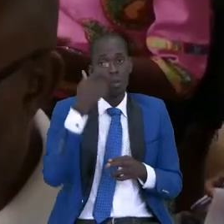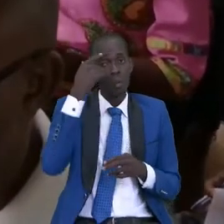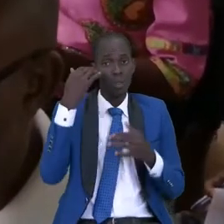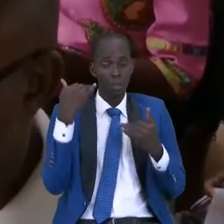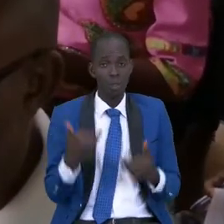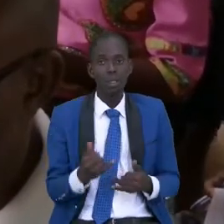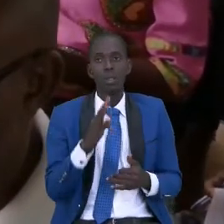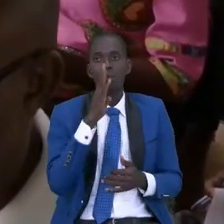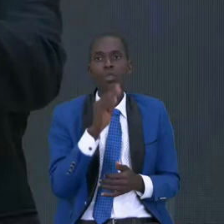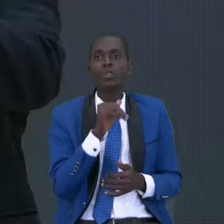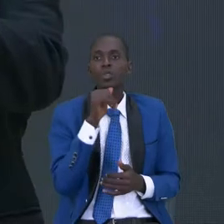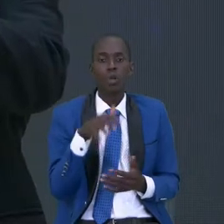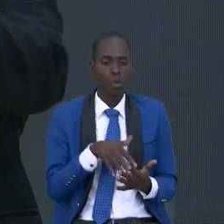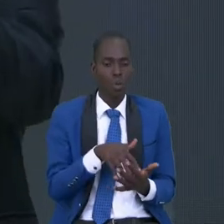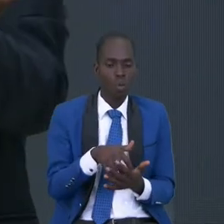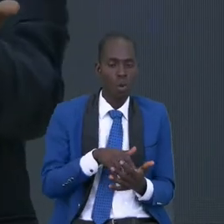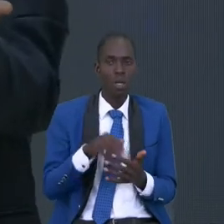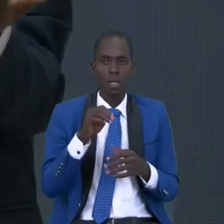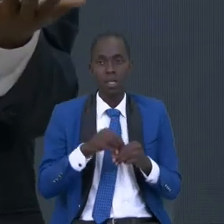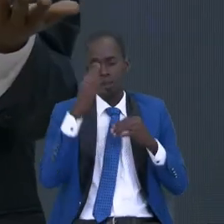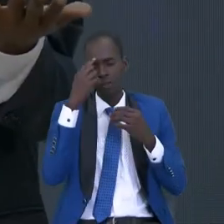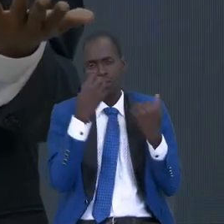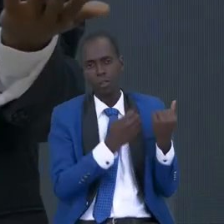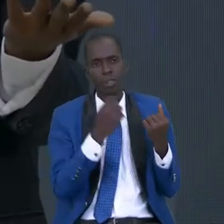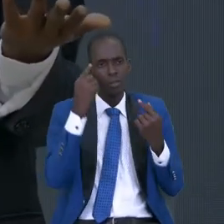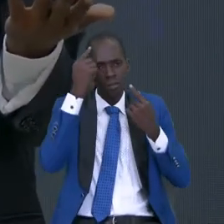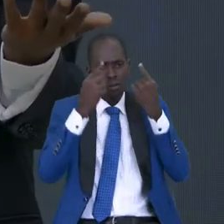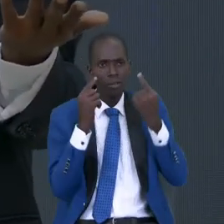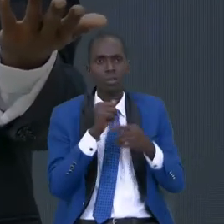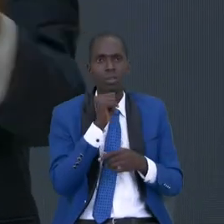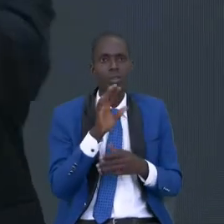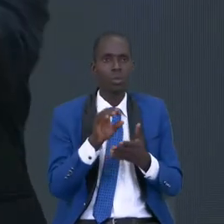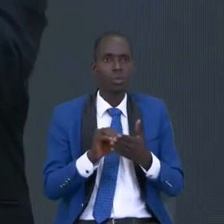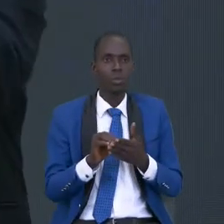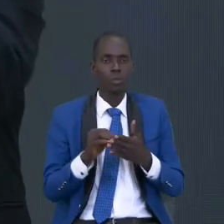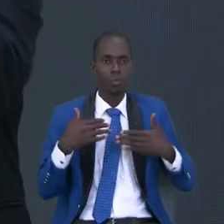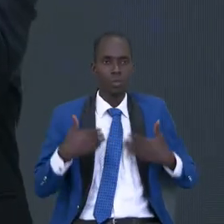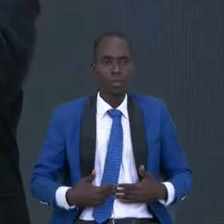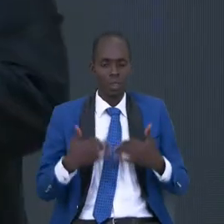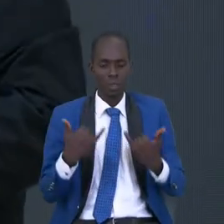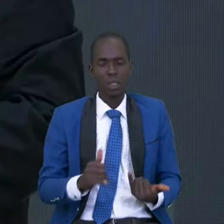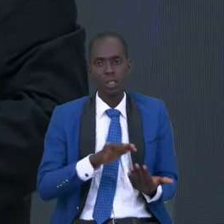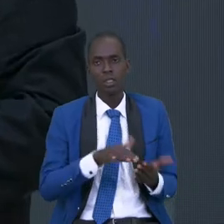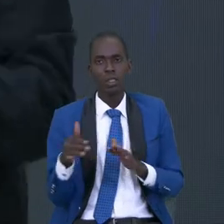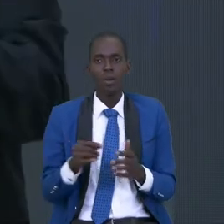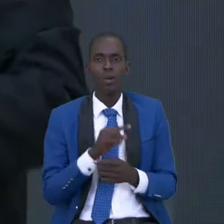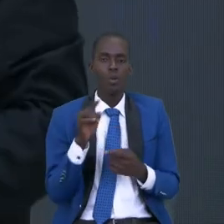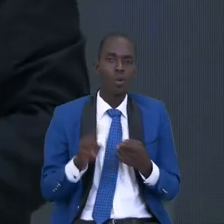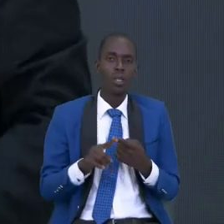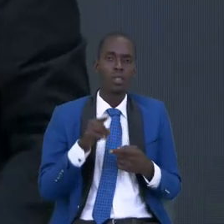not weak in faith, he considered not his own body now dead, when he was